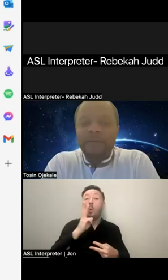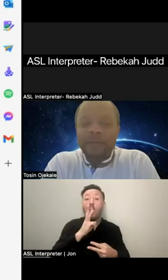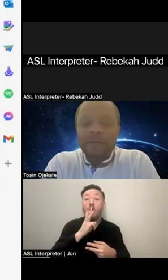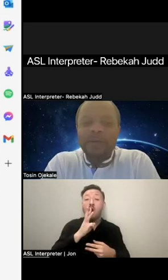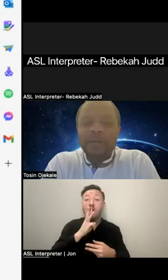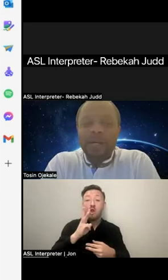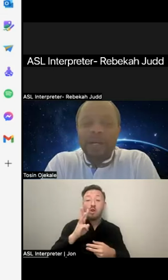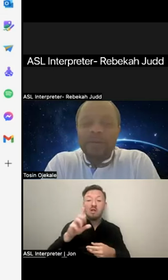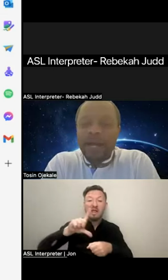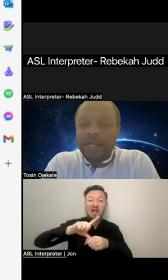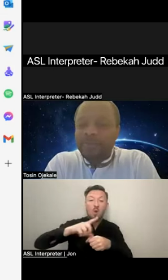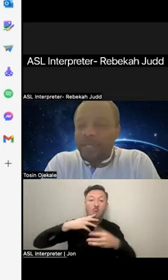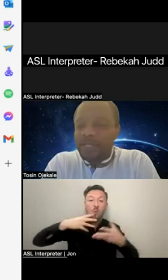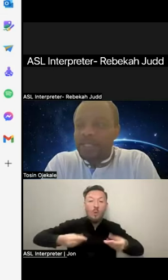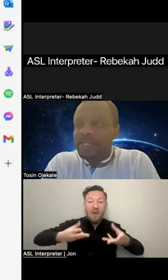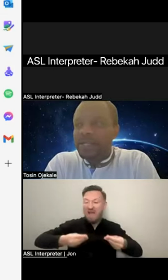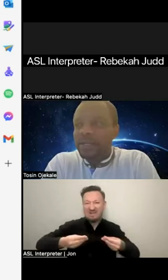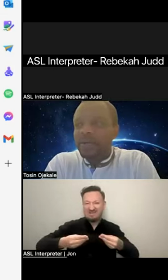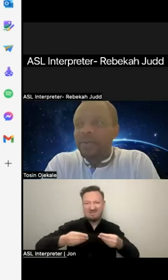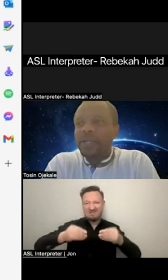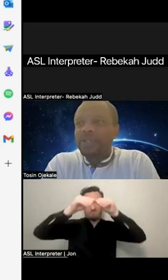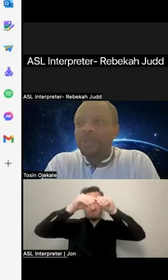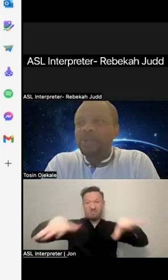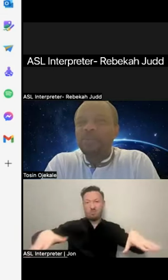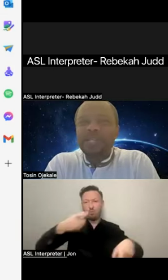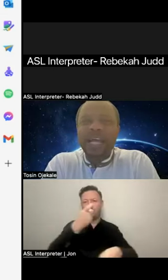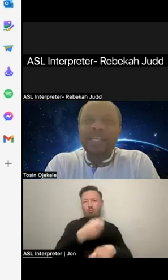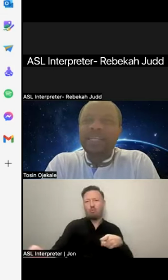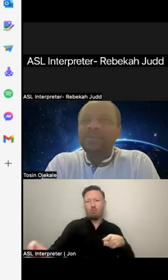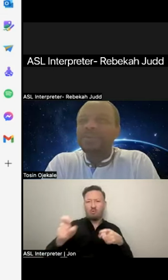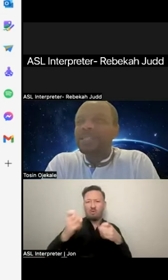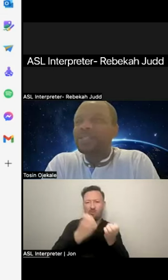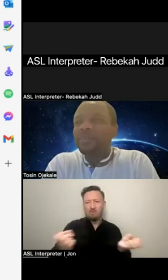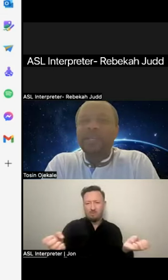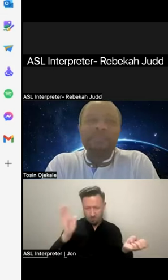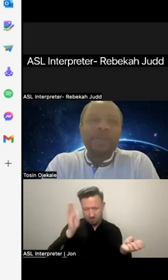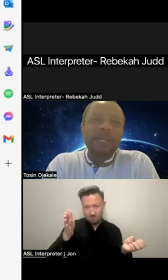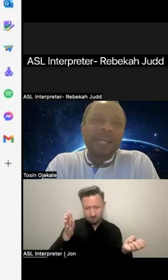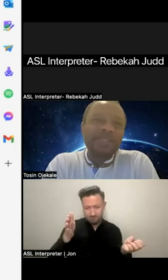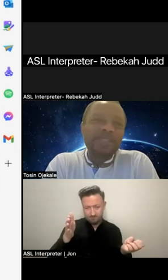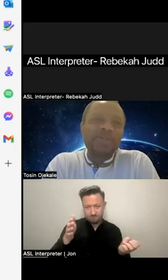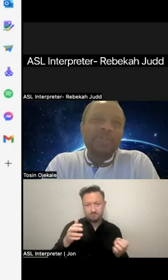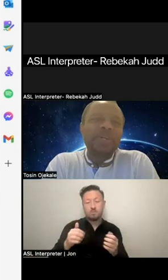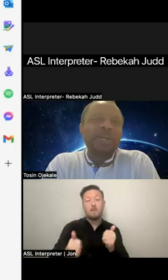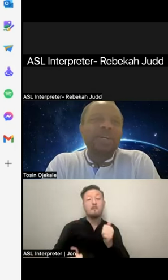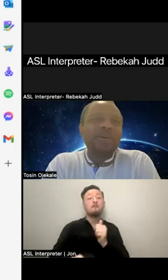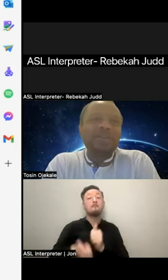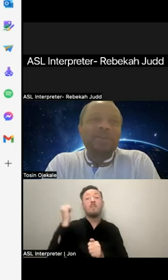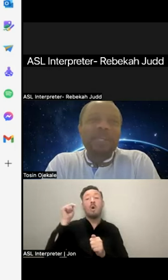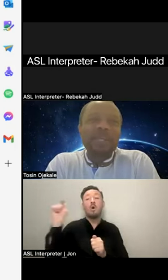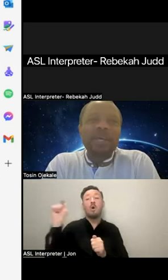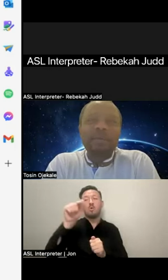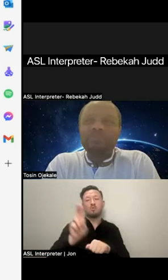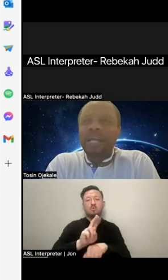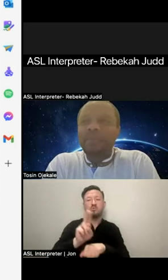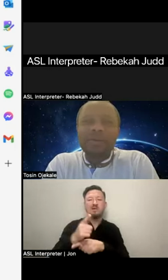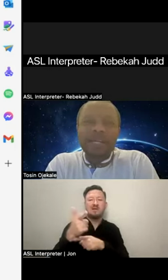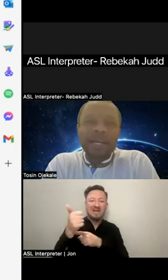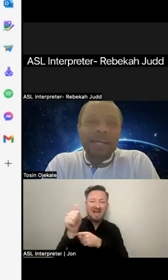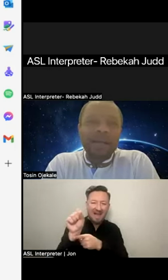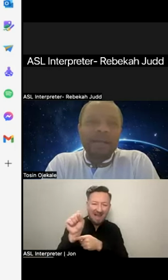inside of your rack spaces. Okay, so most likely they will need something maybe gaseous or something